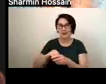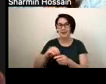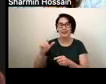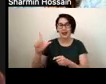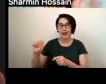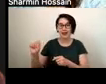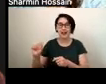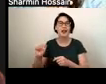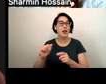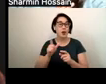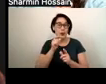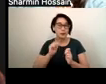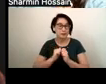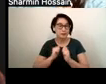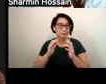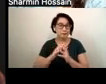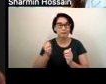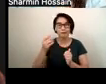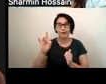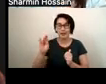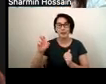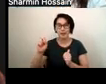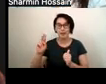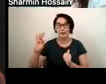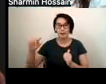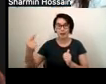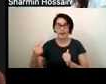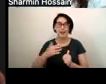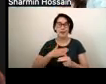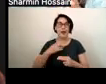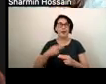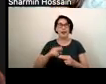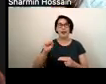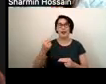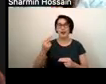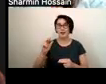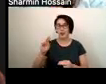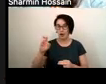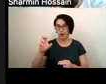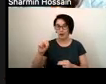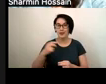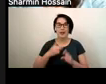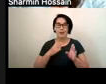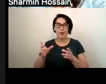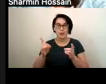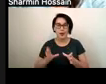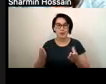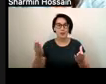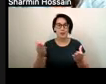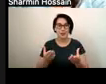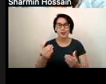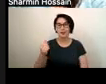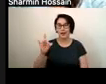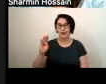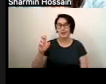My name is Sharmin Hussain. I use she, her pronouns, and I'm the organizing director at 18 Million Rising. I